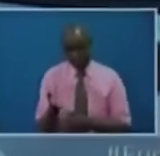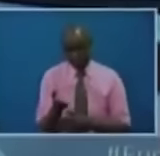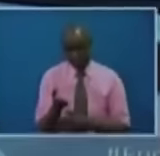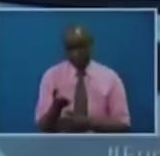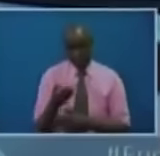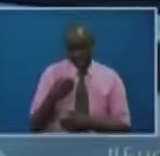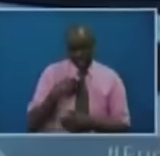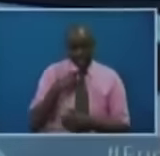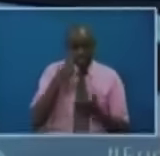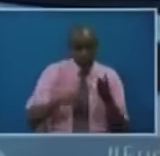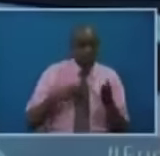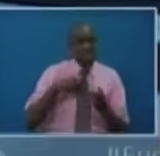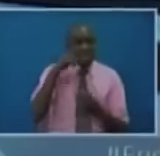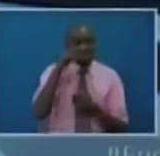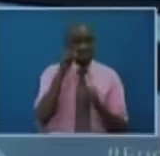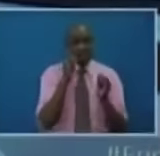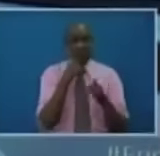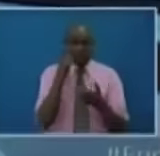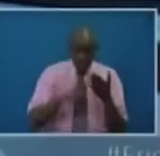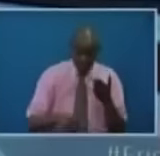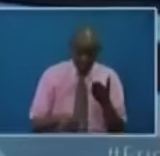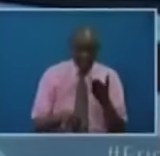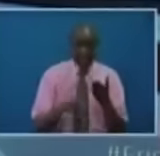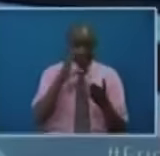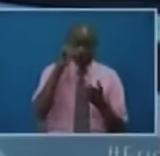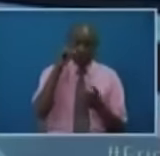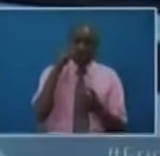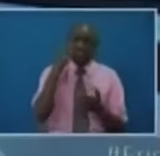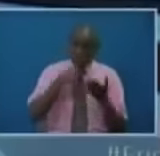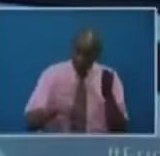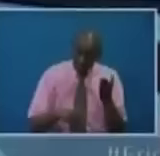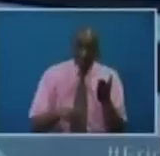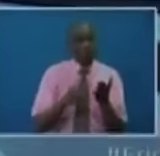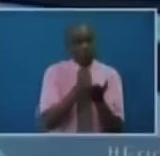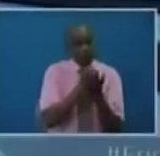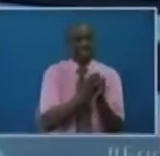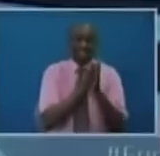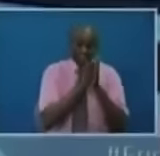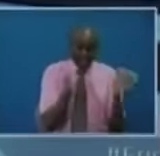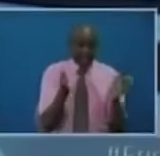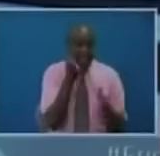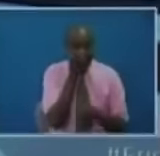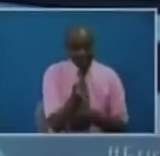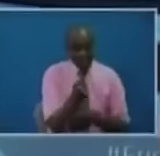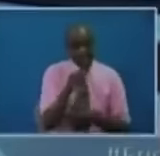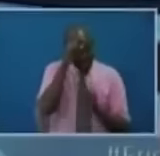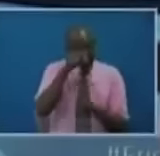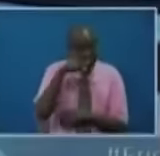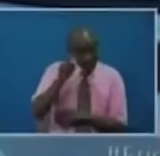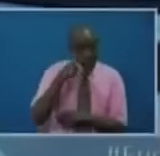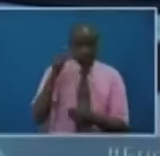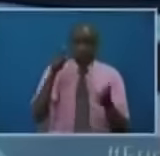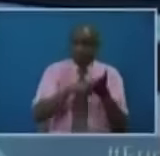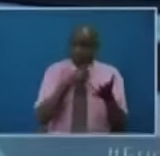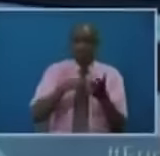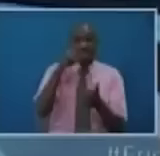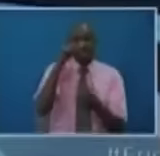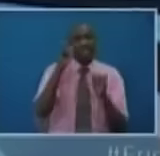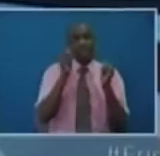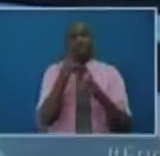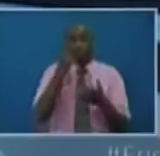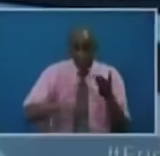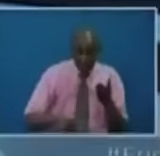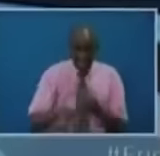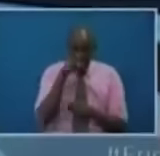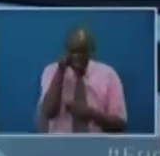its guns on KTN News for highlighting the audit queries raised by the Auditor General. The Governor's criticized KTN News, claiming